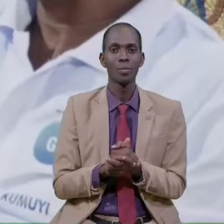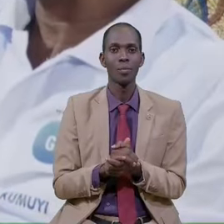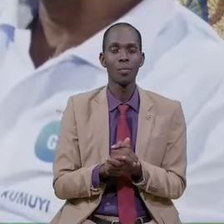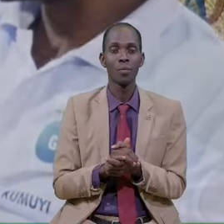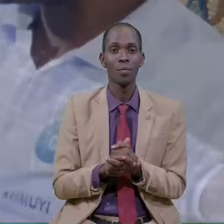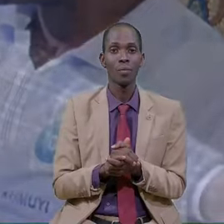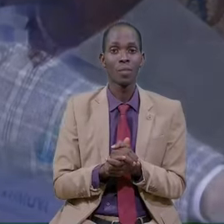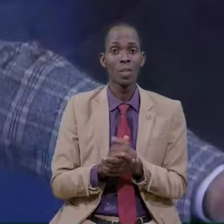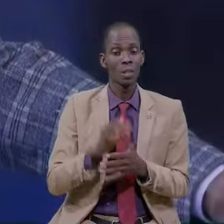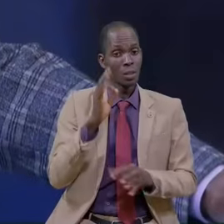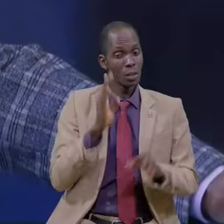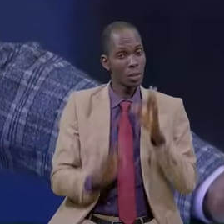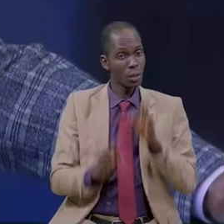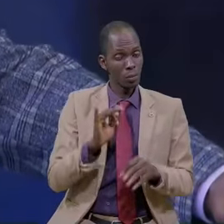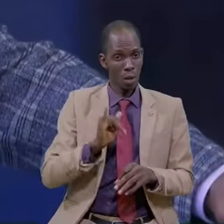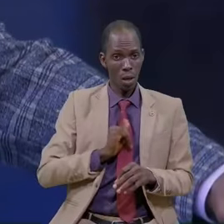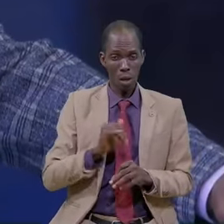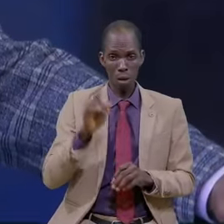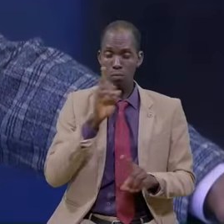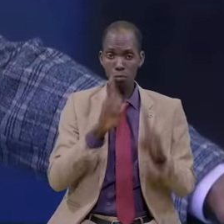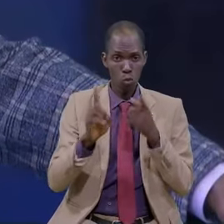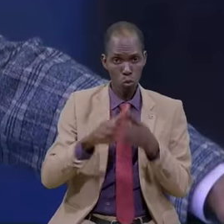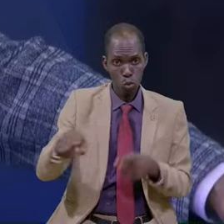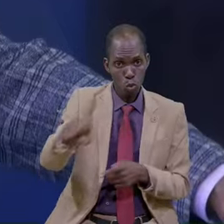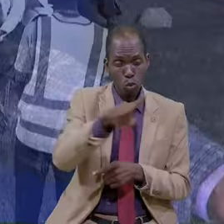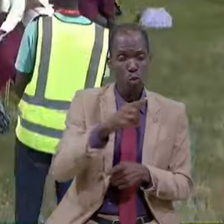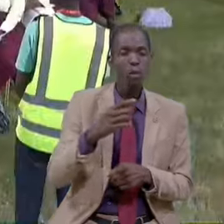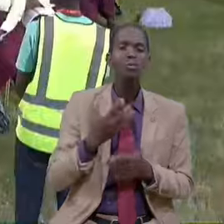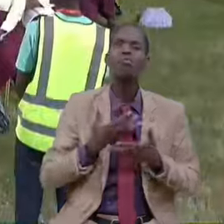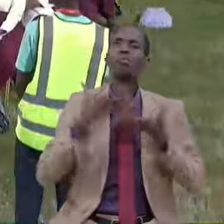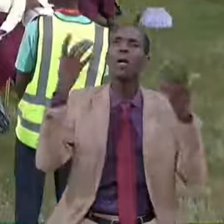walk talking about you say a